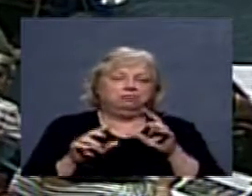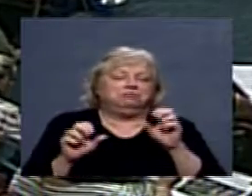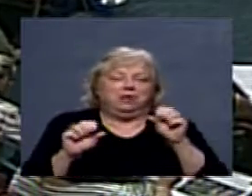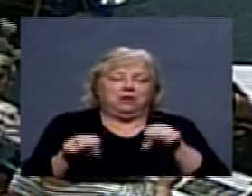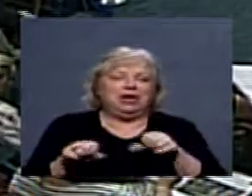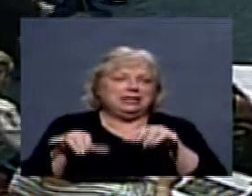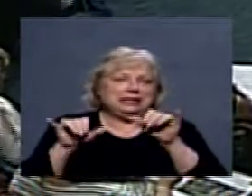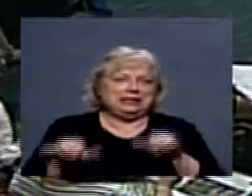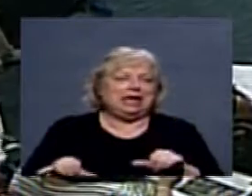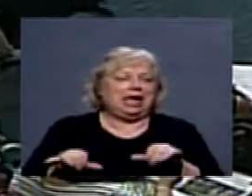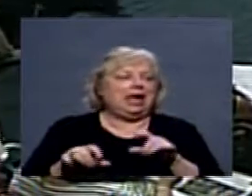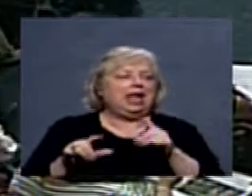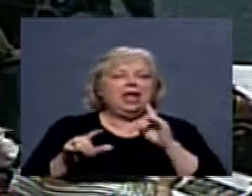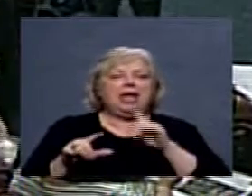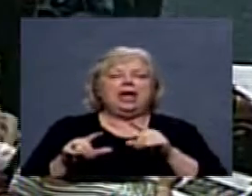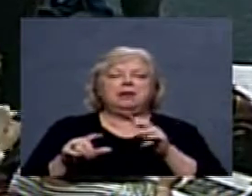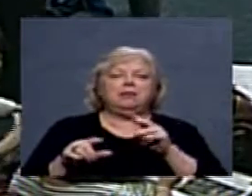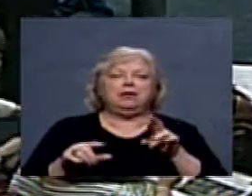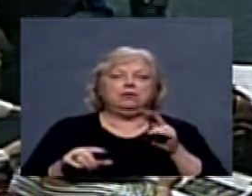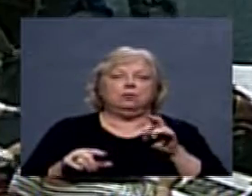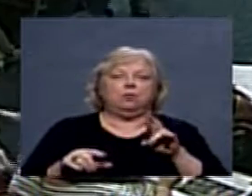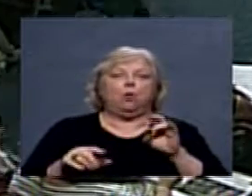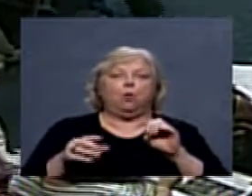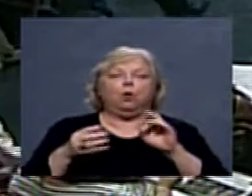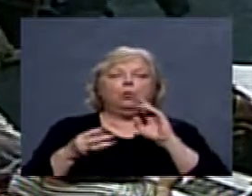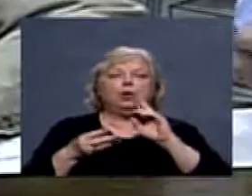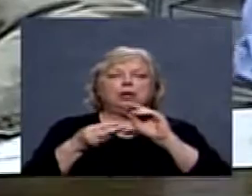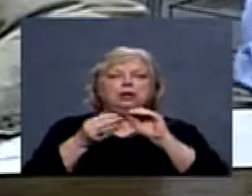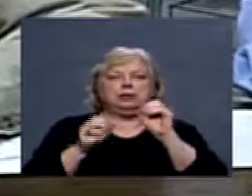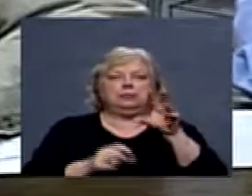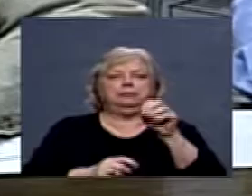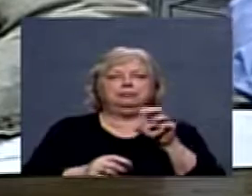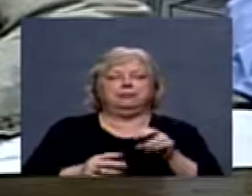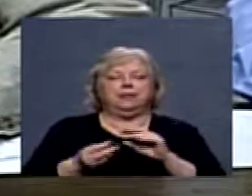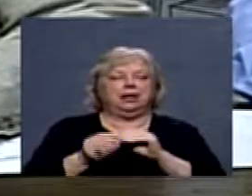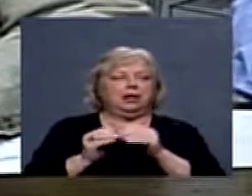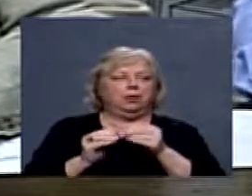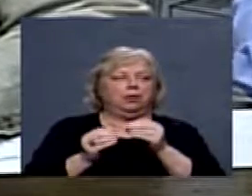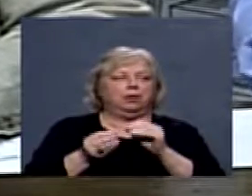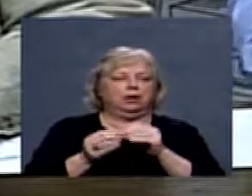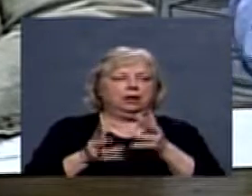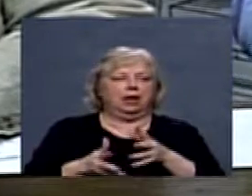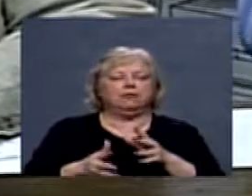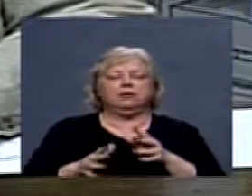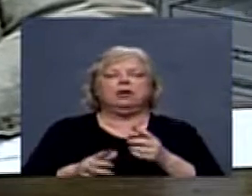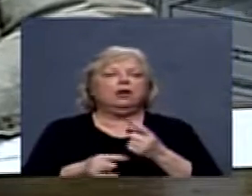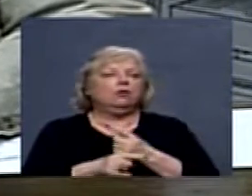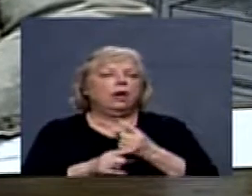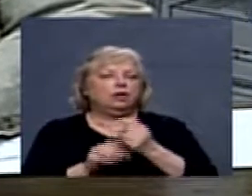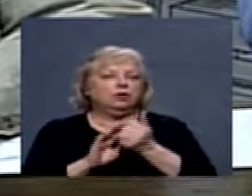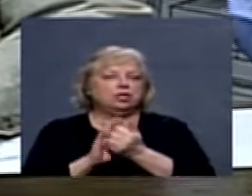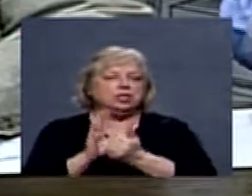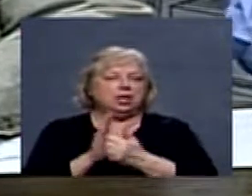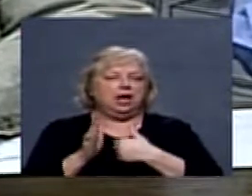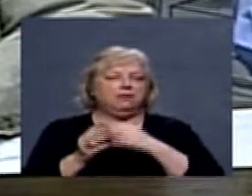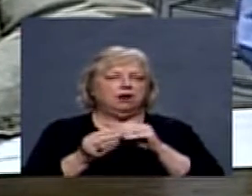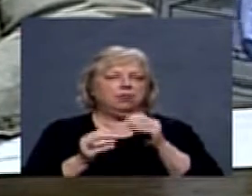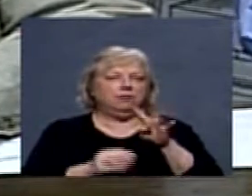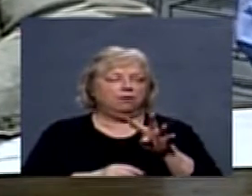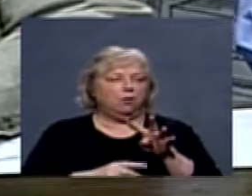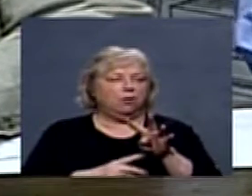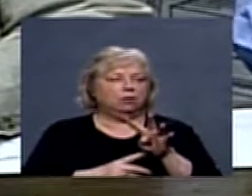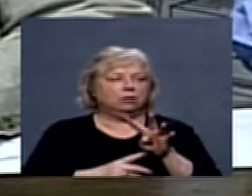Moore will name the items that are left. On the regular agenda for public hearing, we have item number